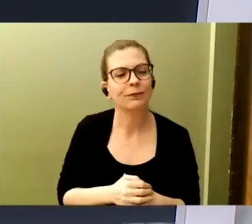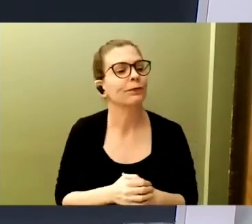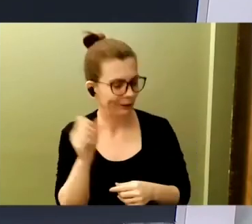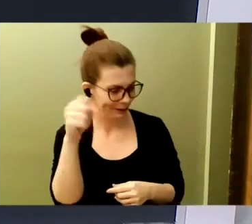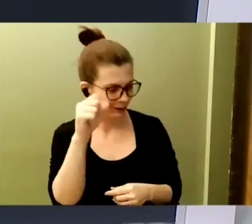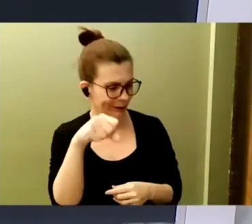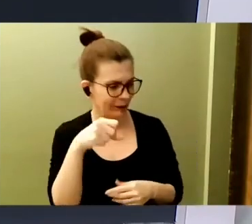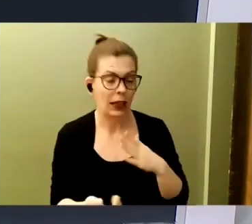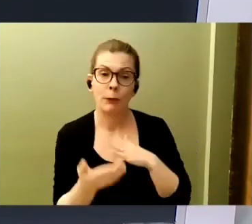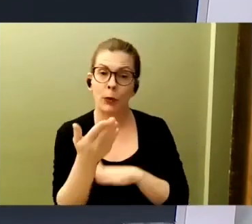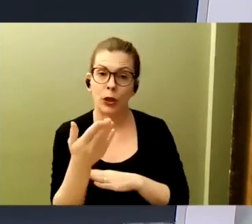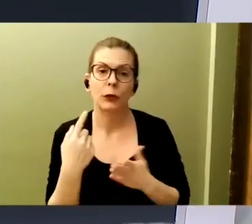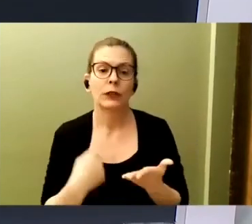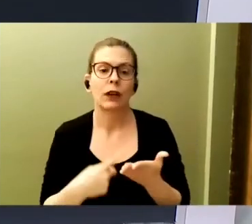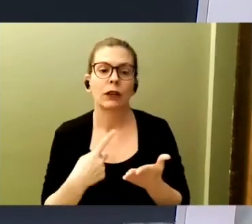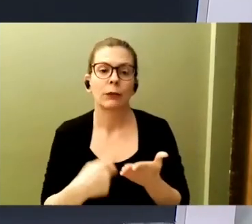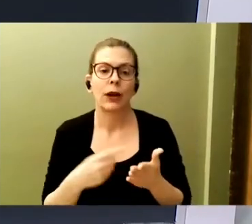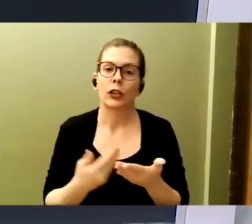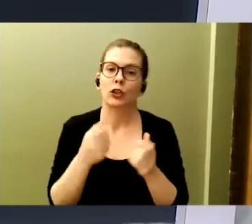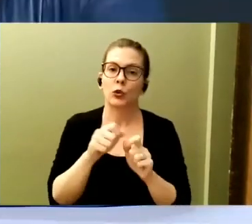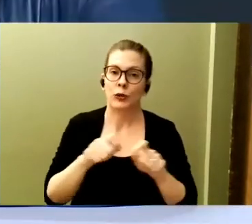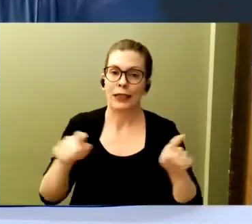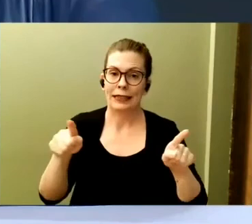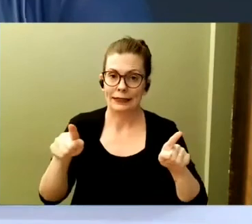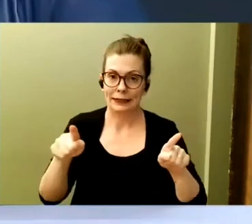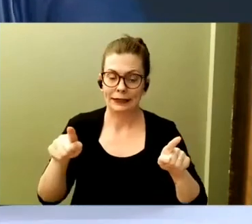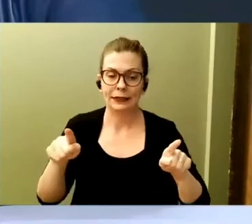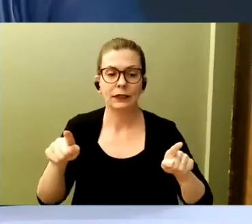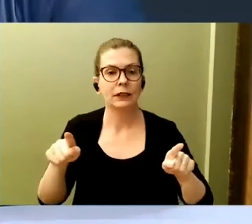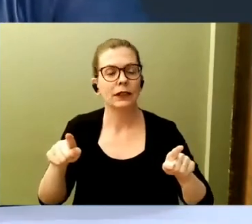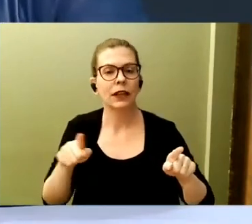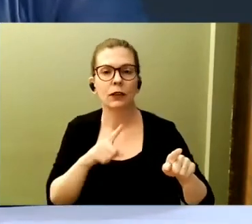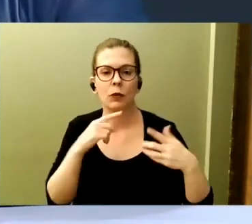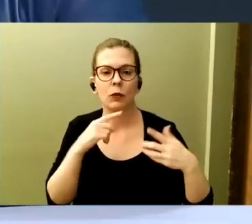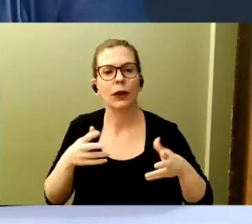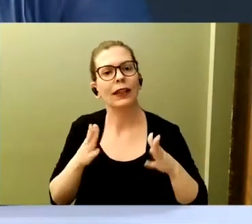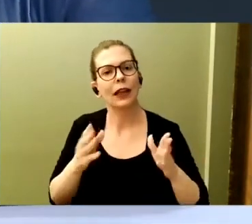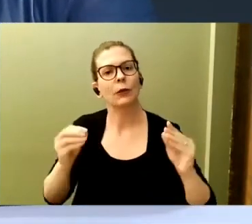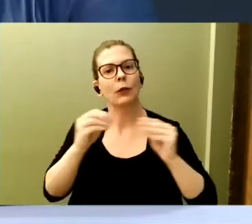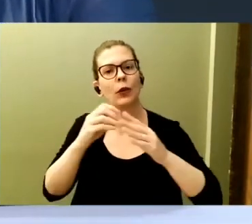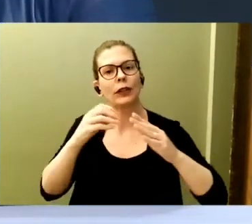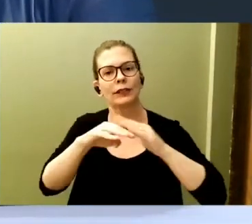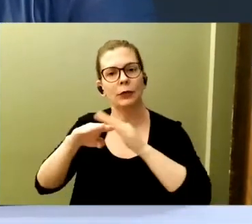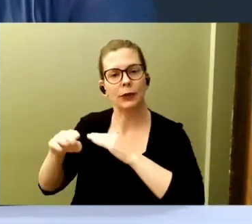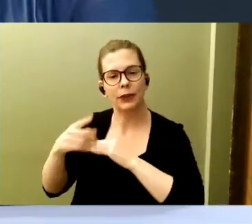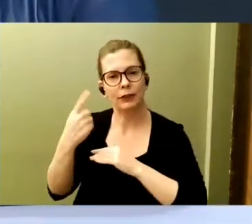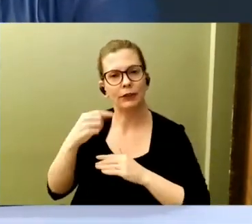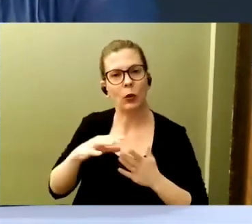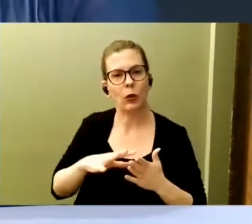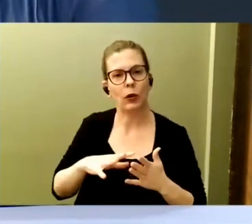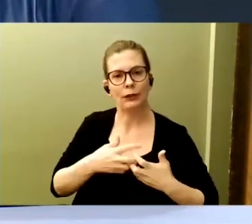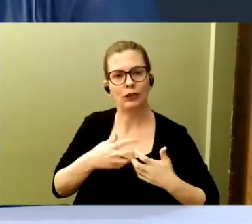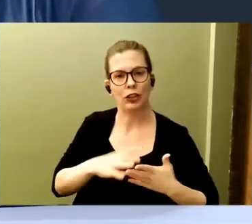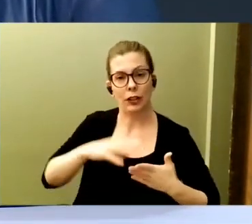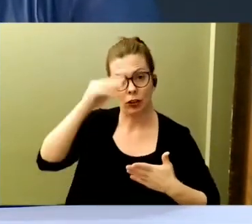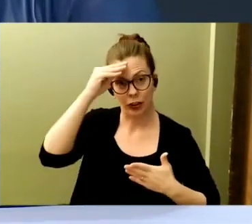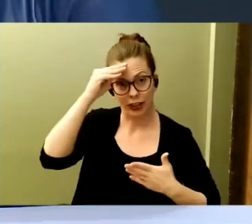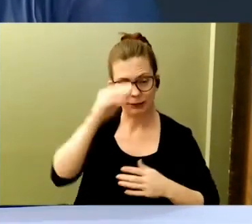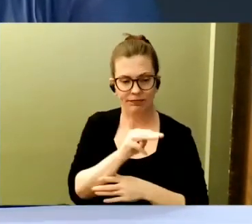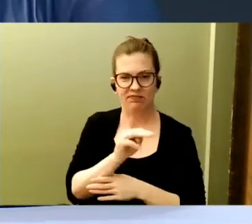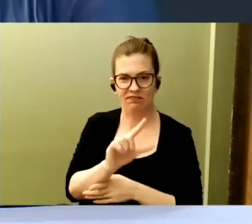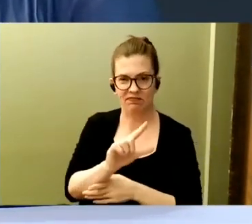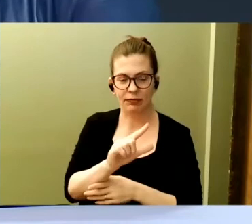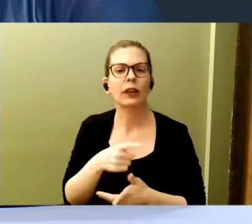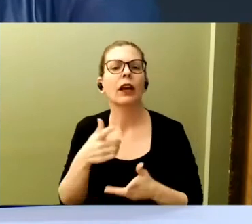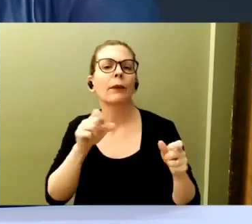about a new release that is really going to enable more accessibility to machine learning, and it's the ability to access